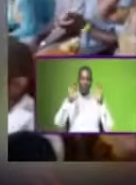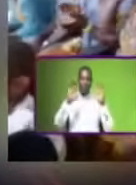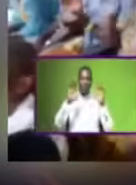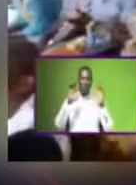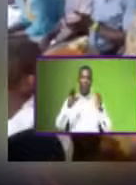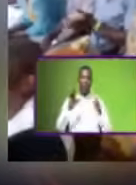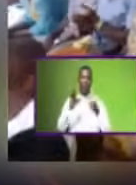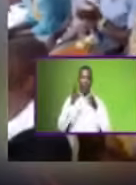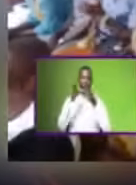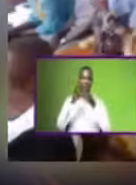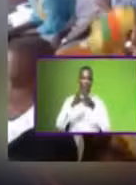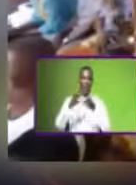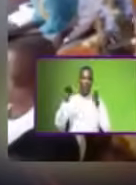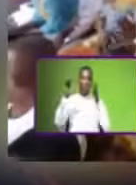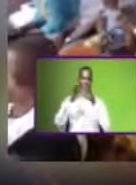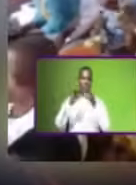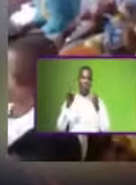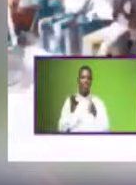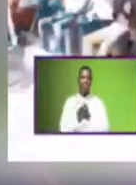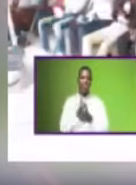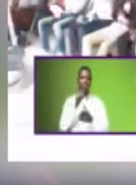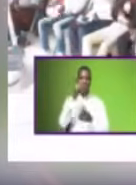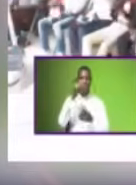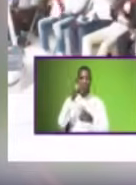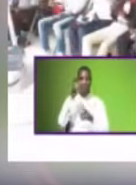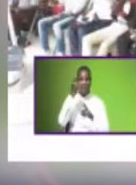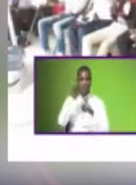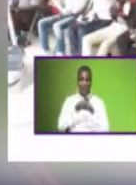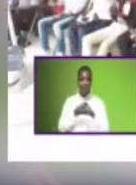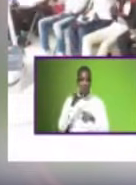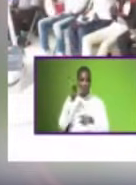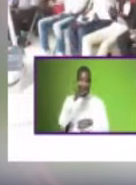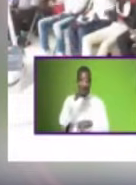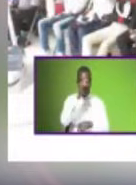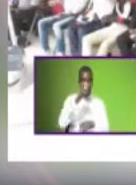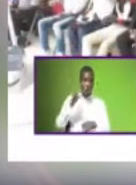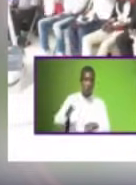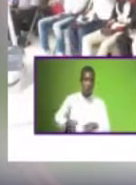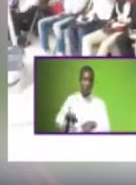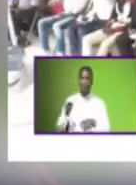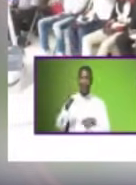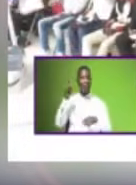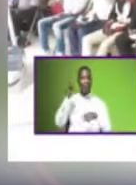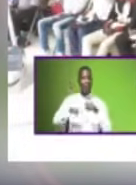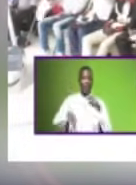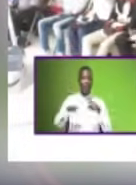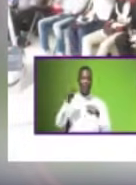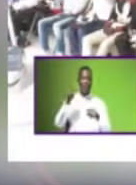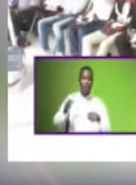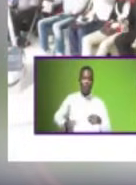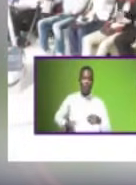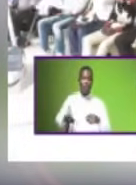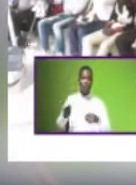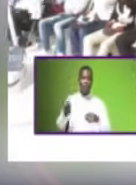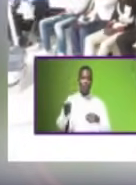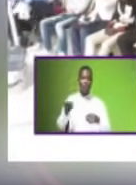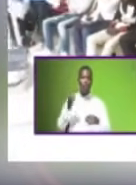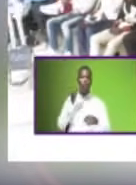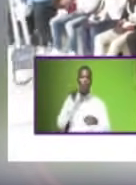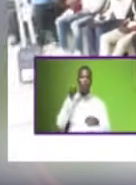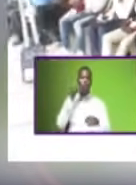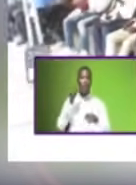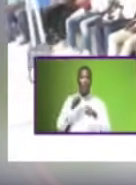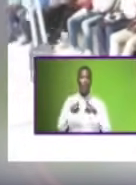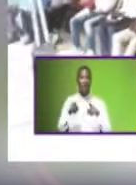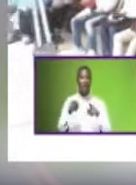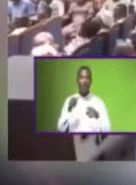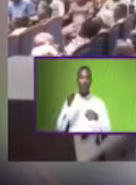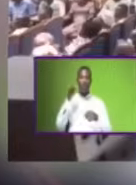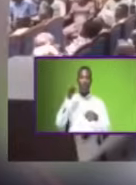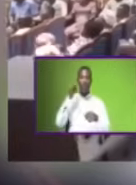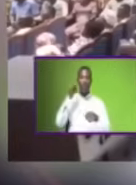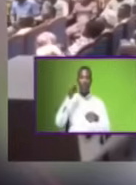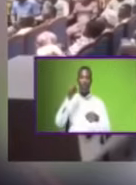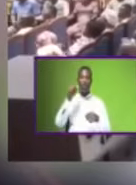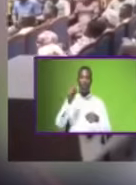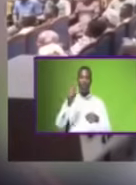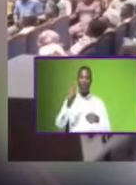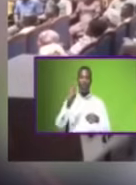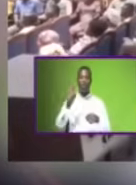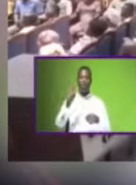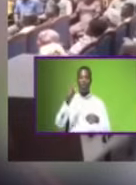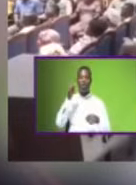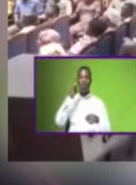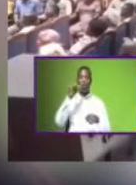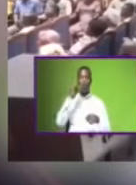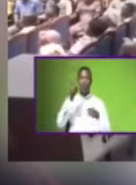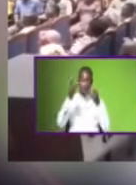For a month, he sat everywhere looking for the dog, could not find his Praise dog. Praise the Lord. The woman decided to come to Philadelphia. When